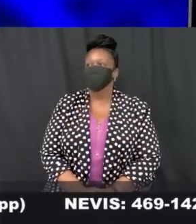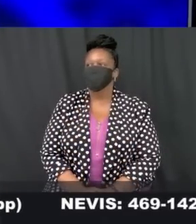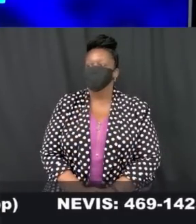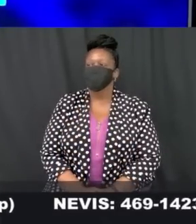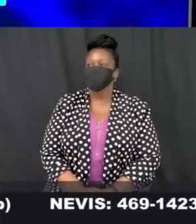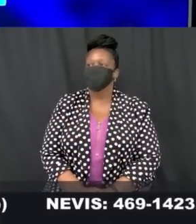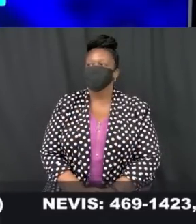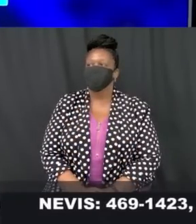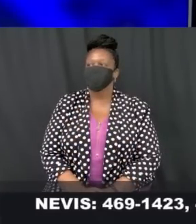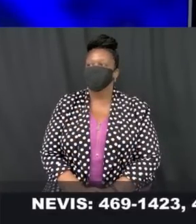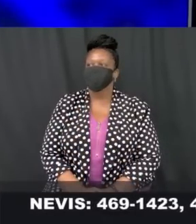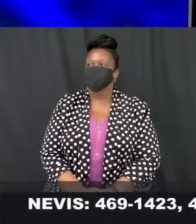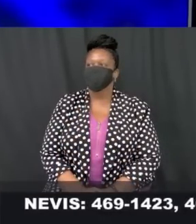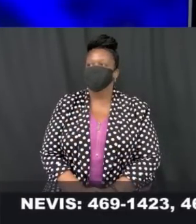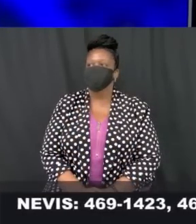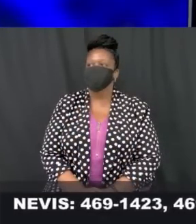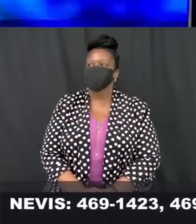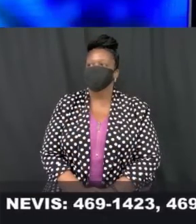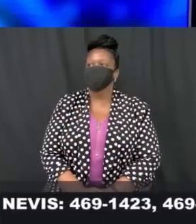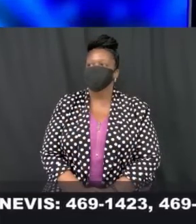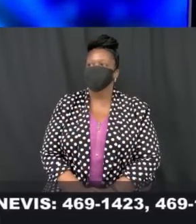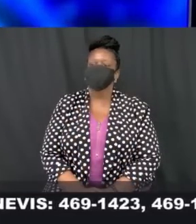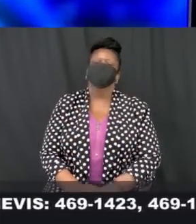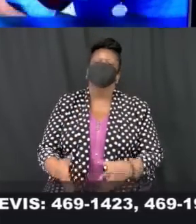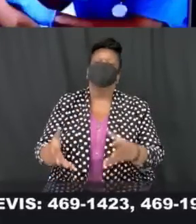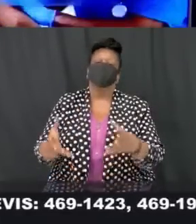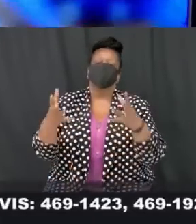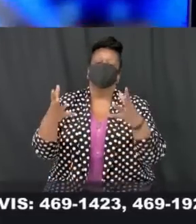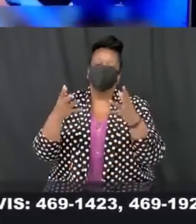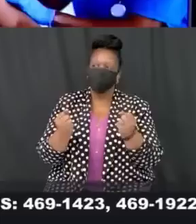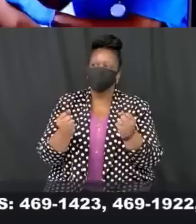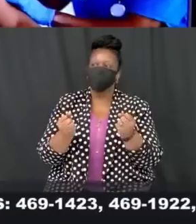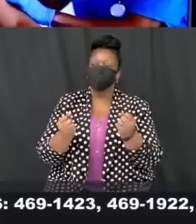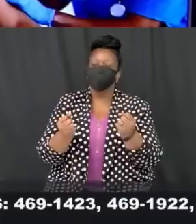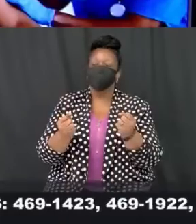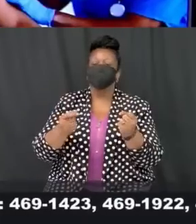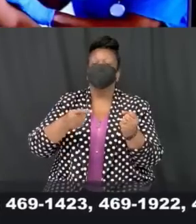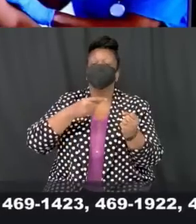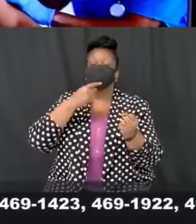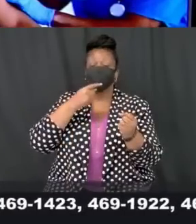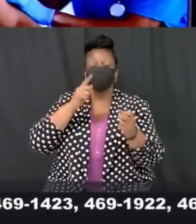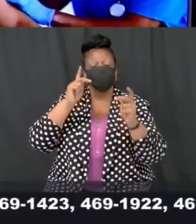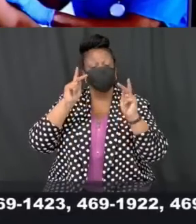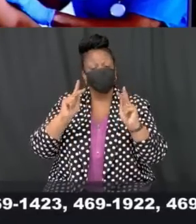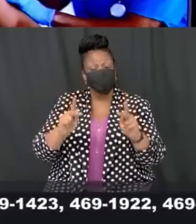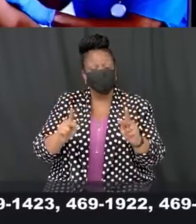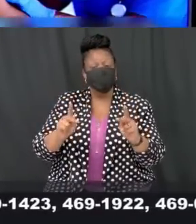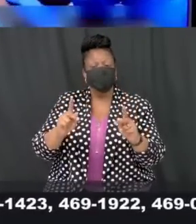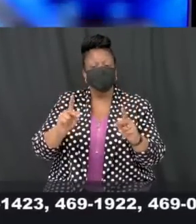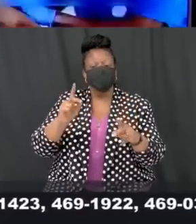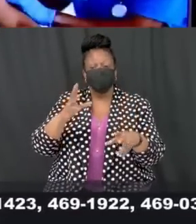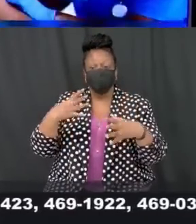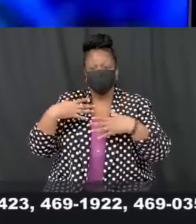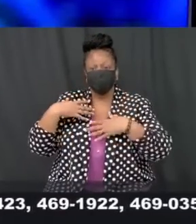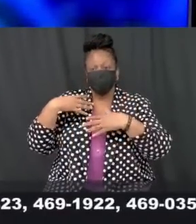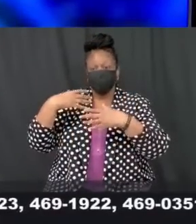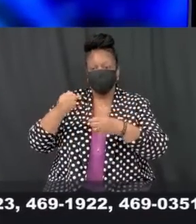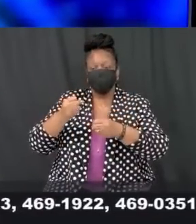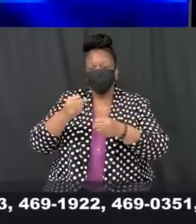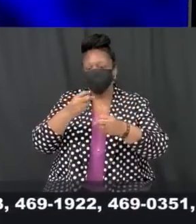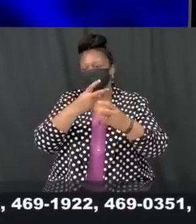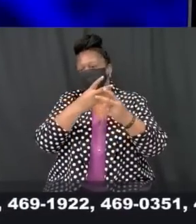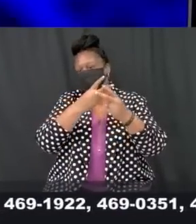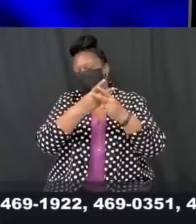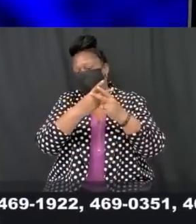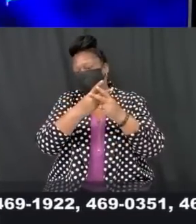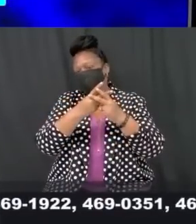colleagues, I just want to emphasize the health and the protocols for persons attending